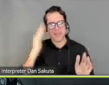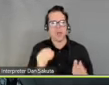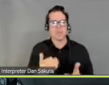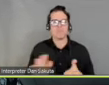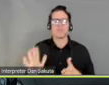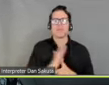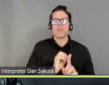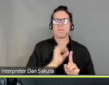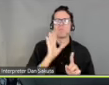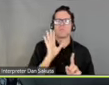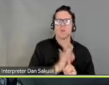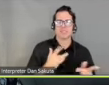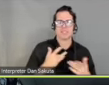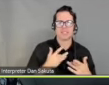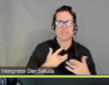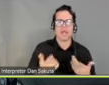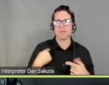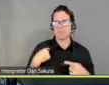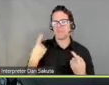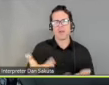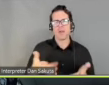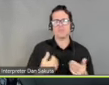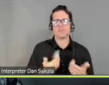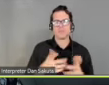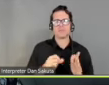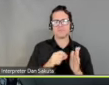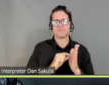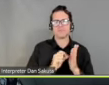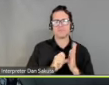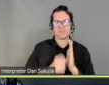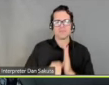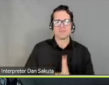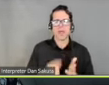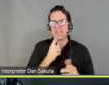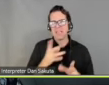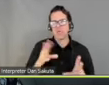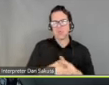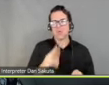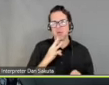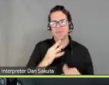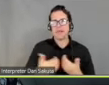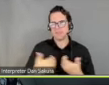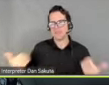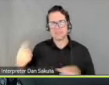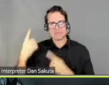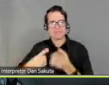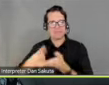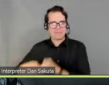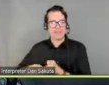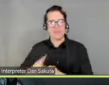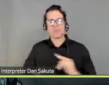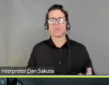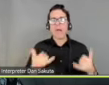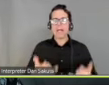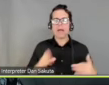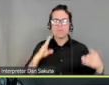and I think they've been highlighted along the way. And I guess I didn't include water here because that would be a whole different thing to consider. But right now, when we're